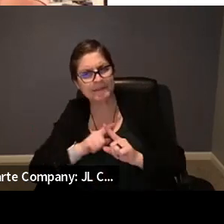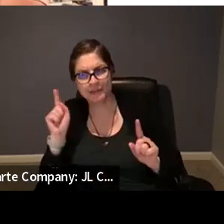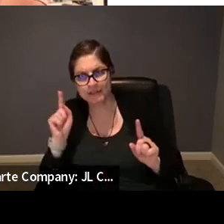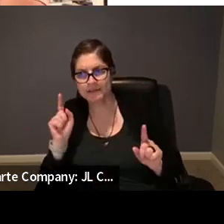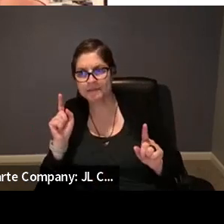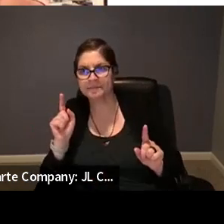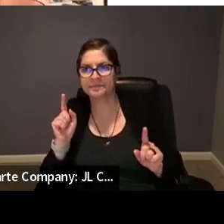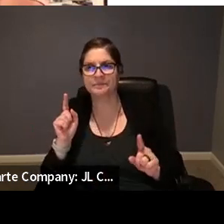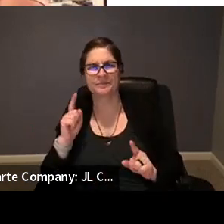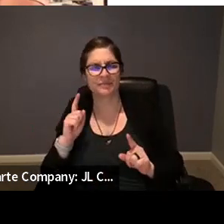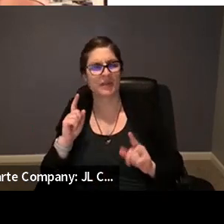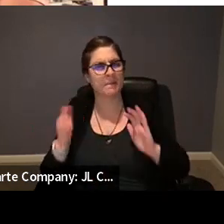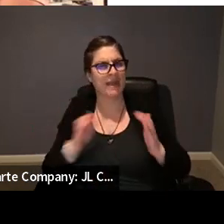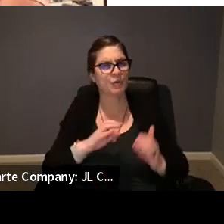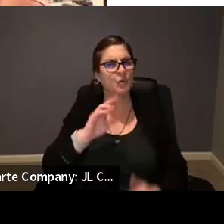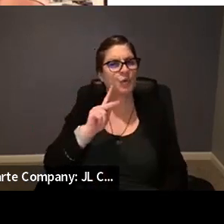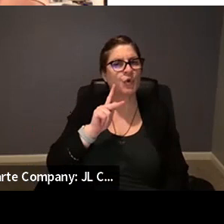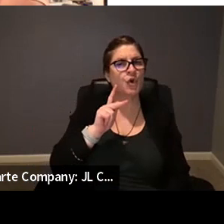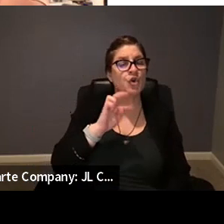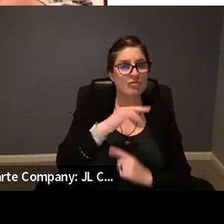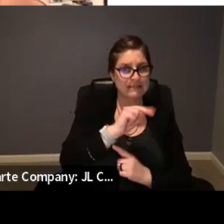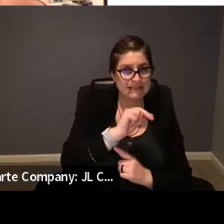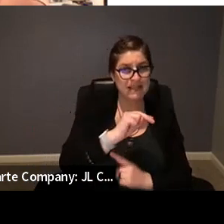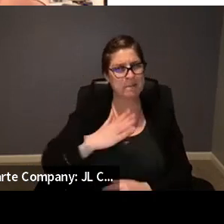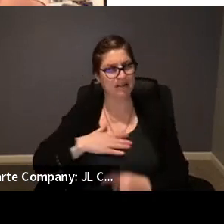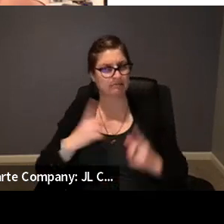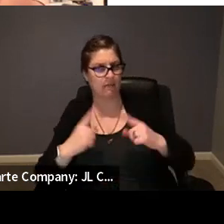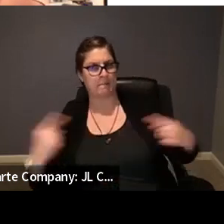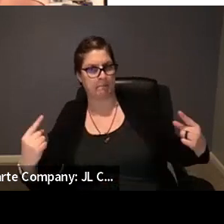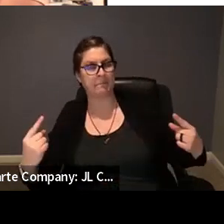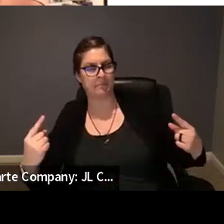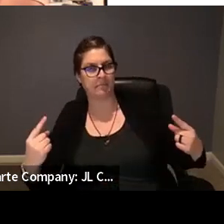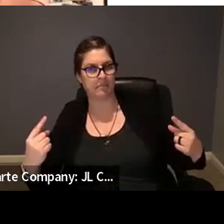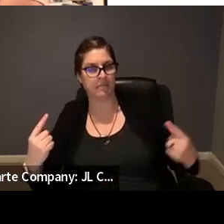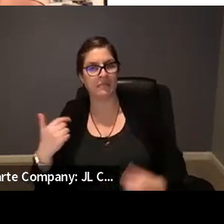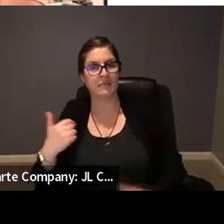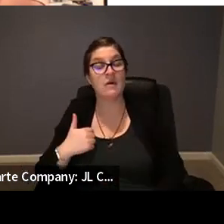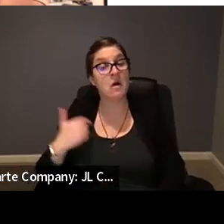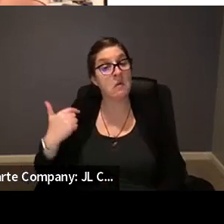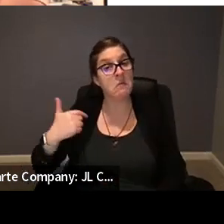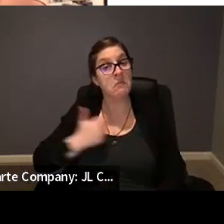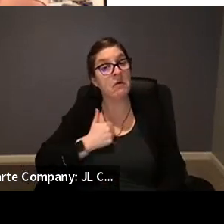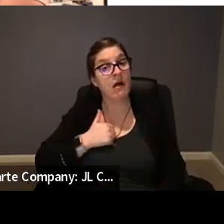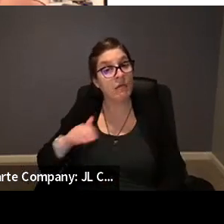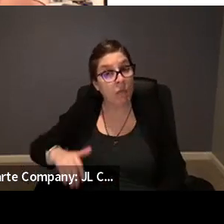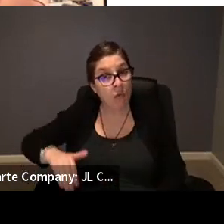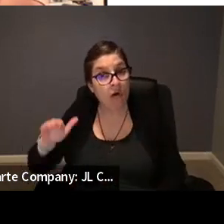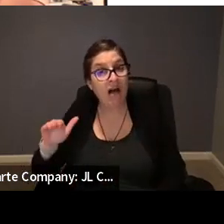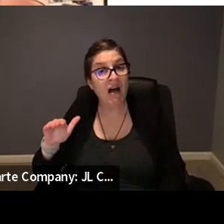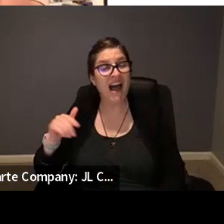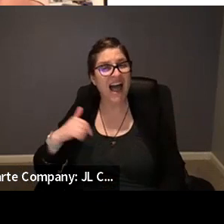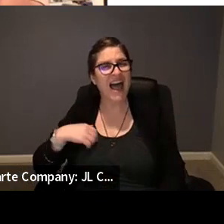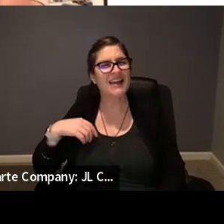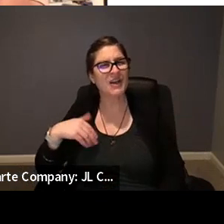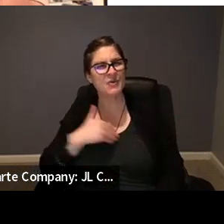from Kristen's. It's actually kind of the opposite, where when I was growing up, I actually had pneumonia